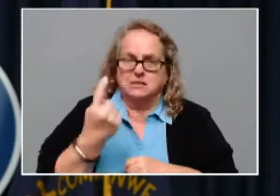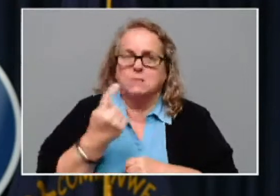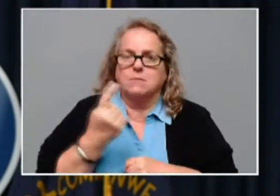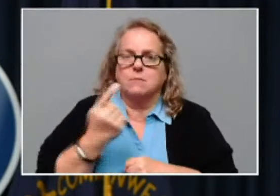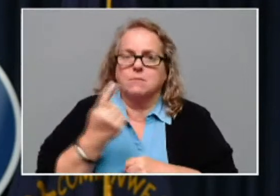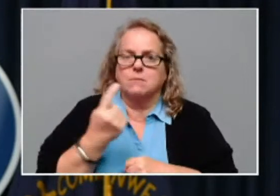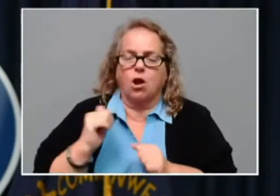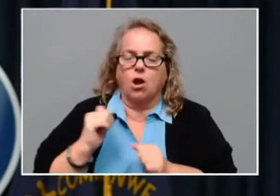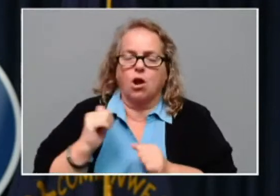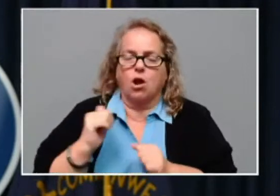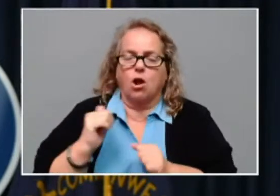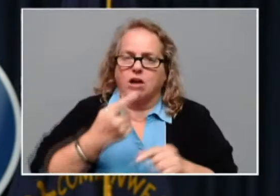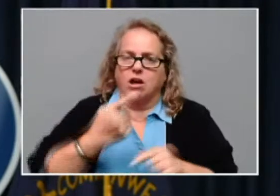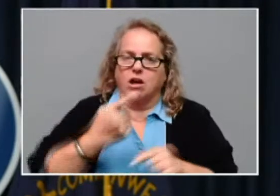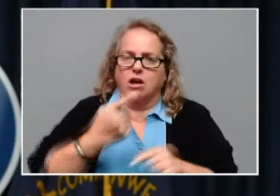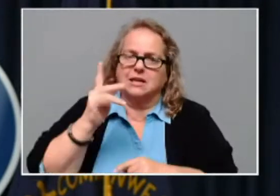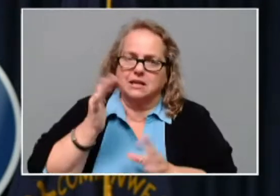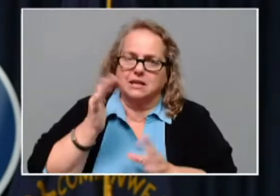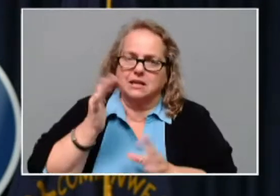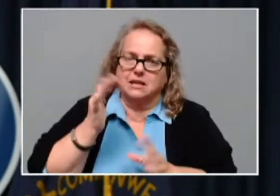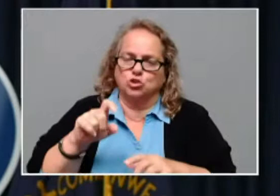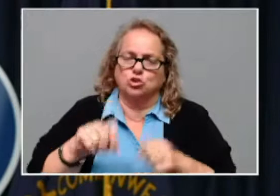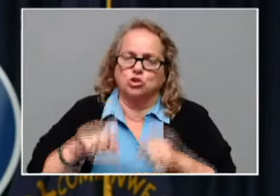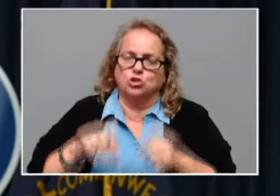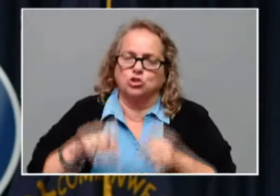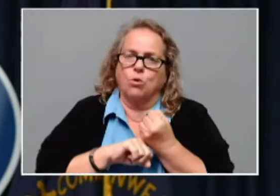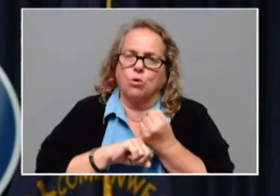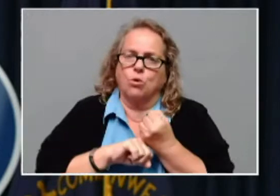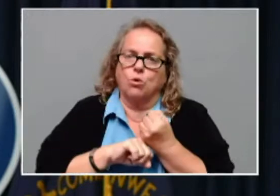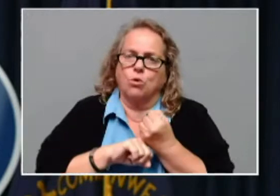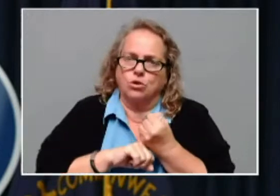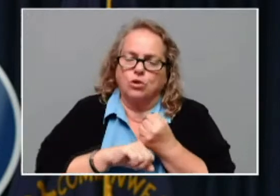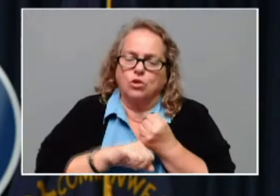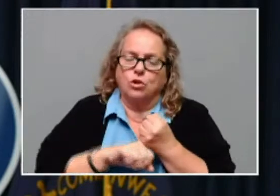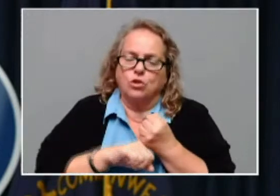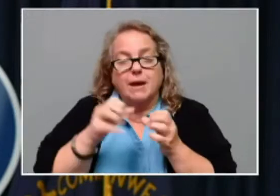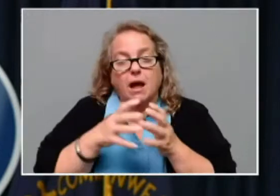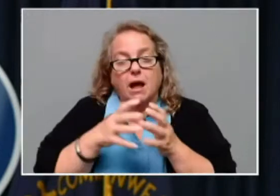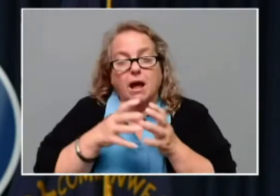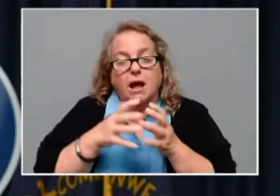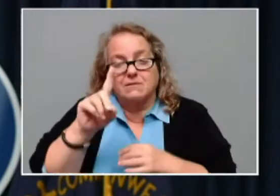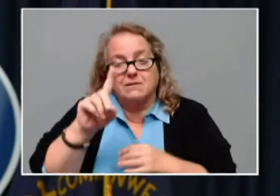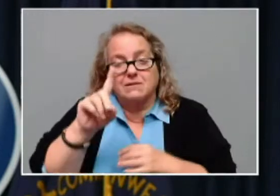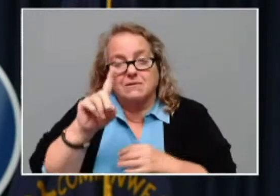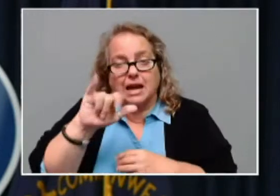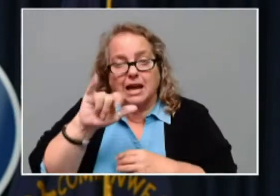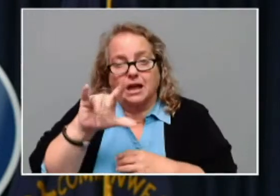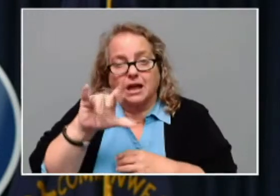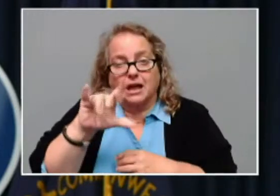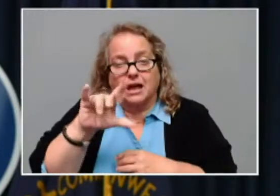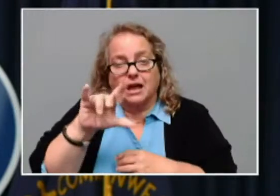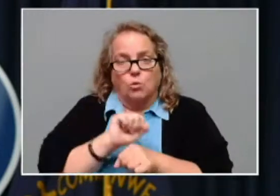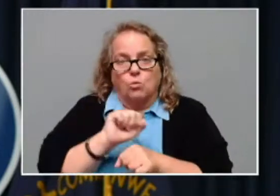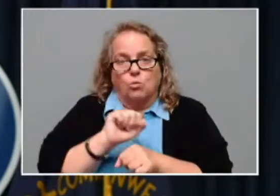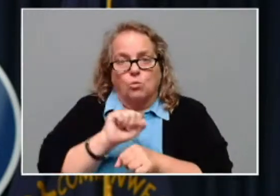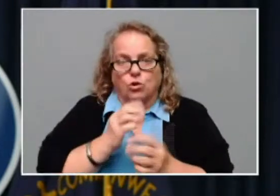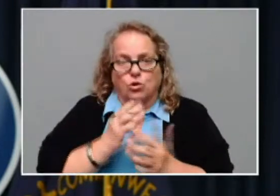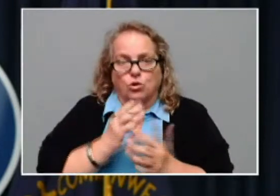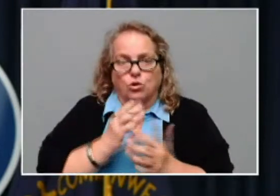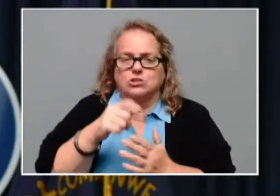should support. There need to be a lot of details that get worked through, and that needs to have a lot of collaboration, and we